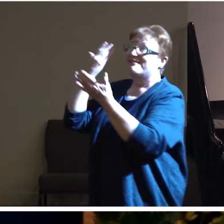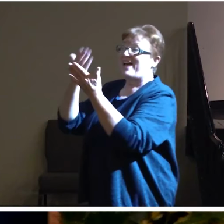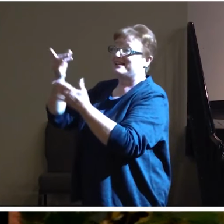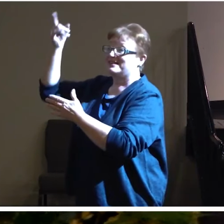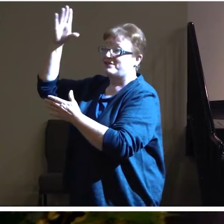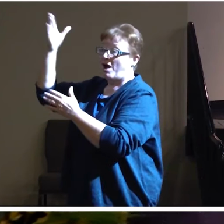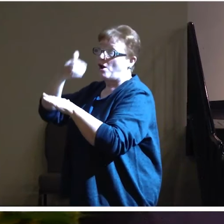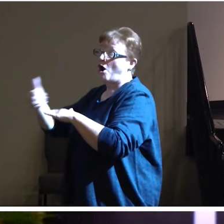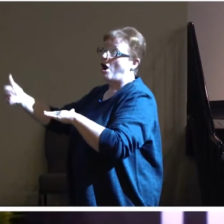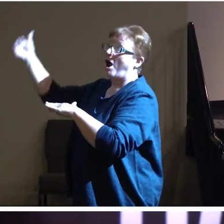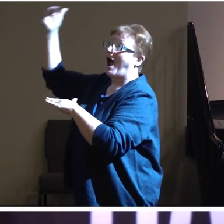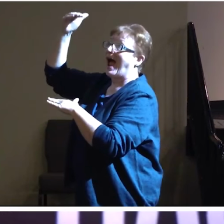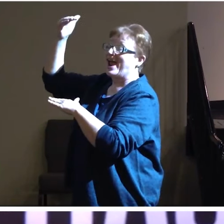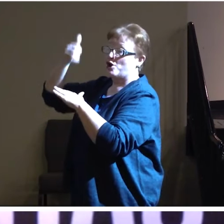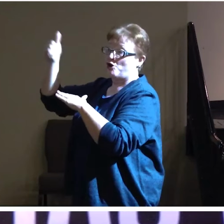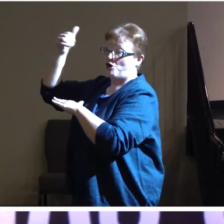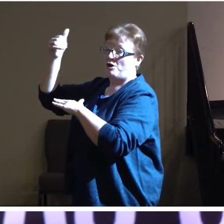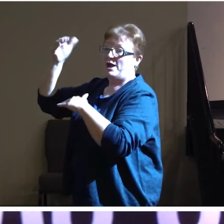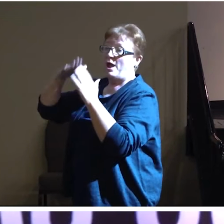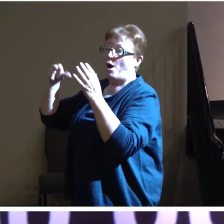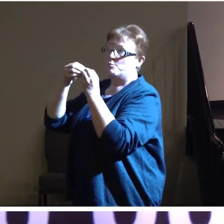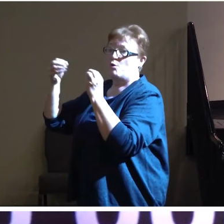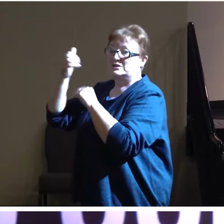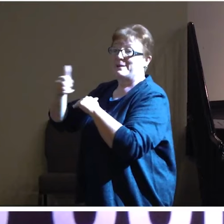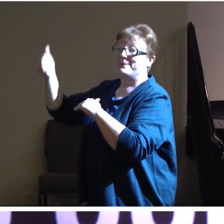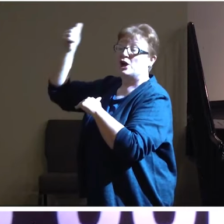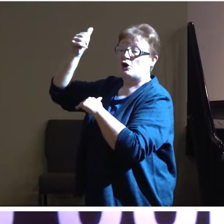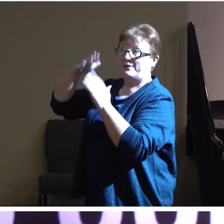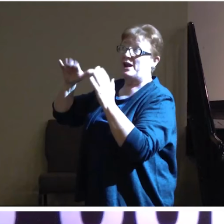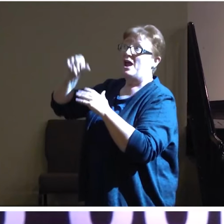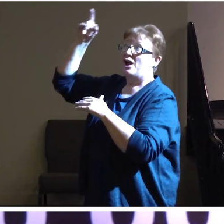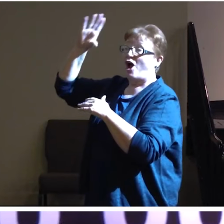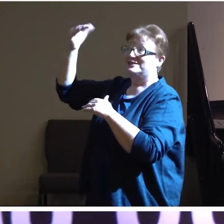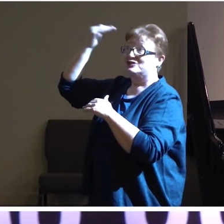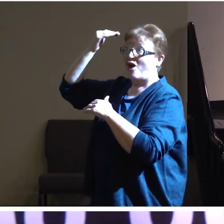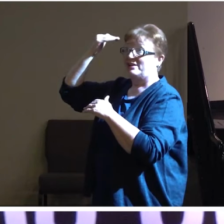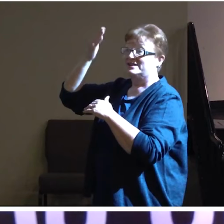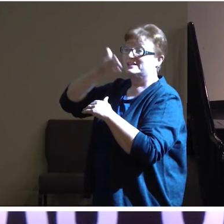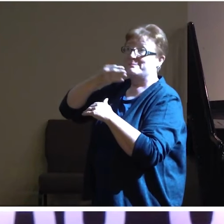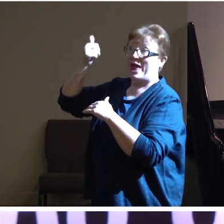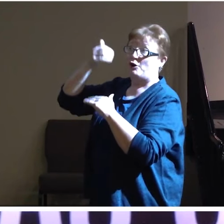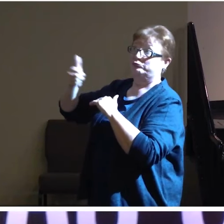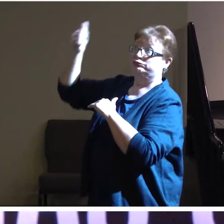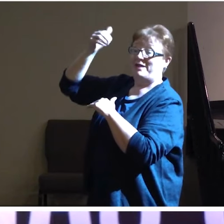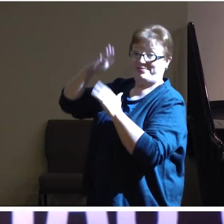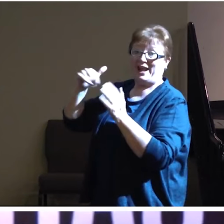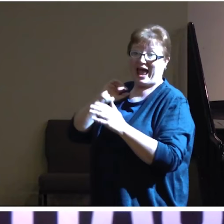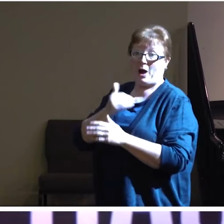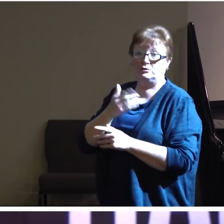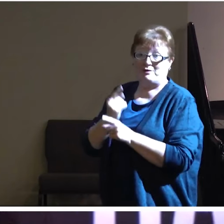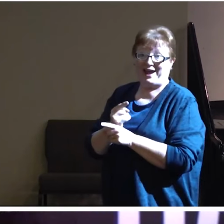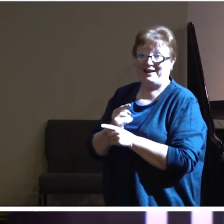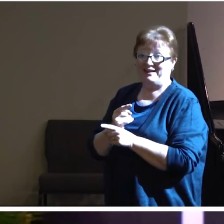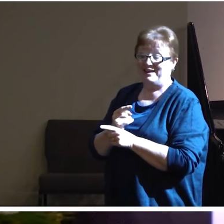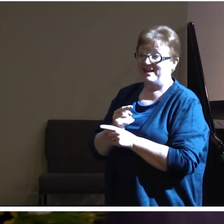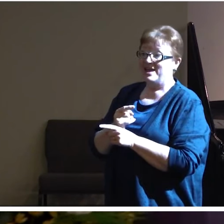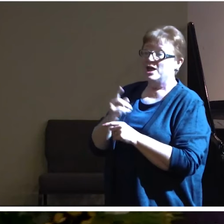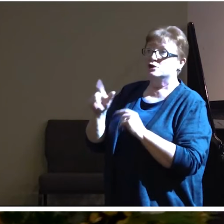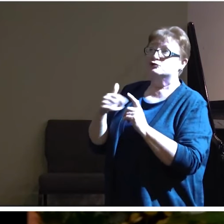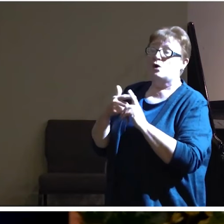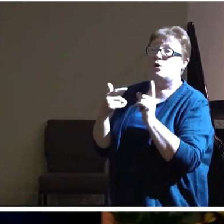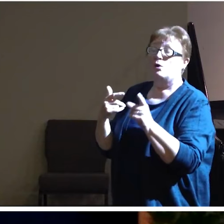than ours. The thoughts of God are superior to ours. God's knowledge is superior to ours. The prophet Isaiah said